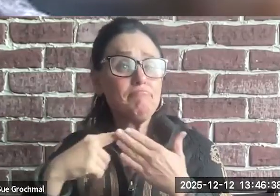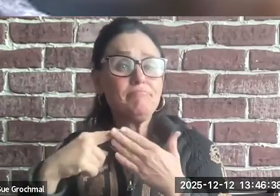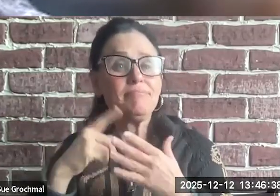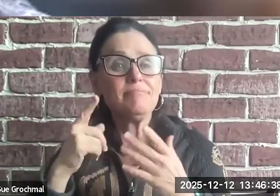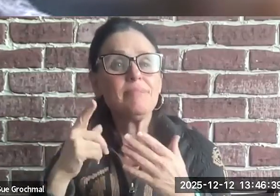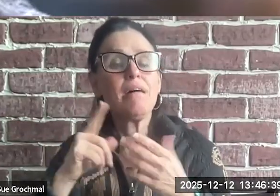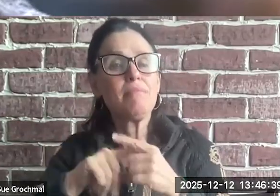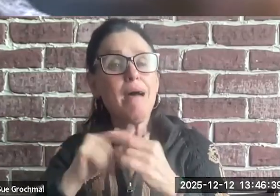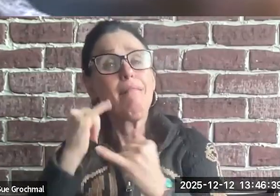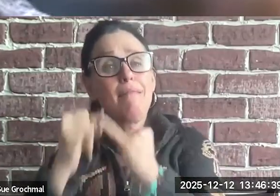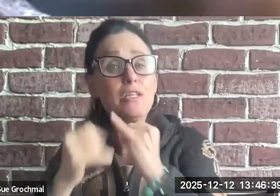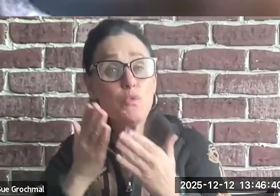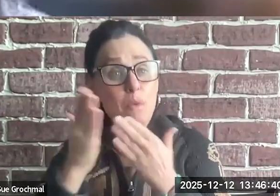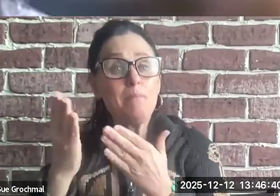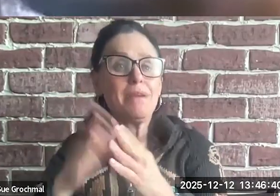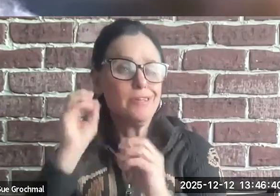project.